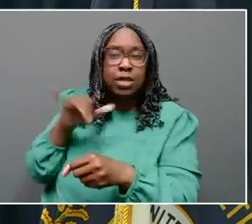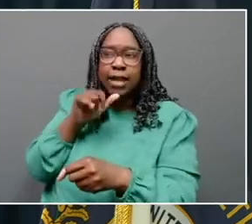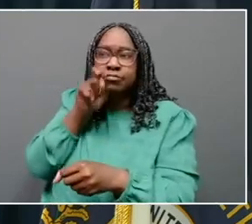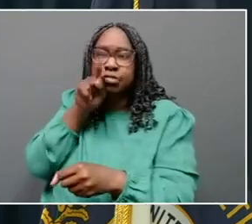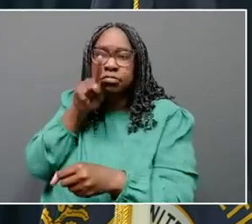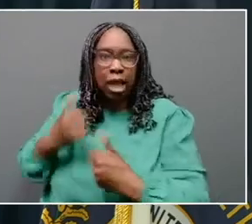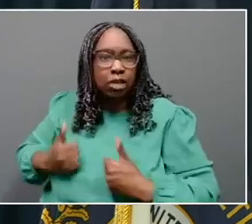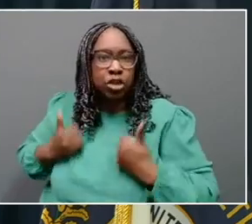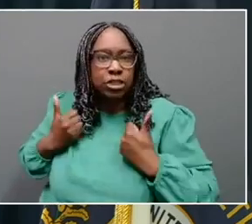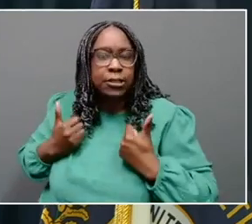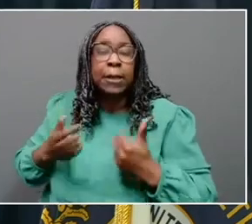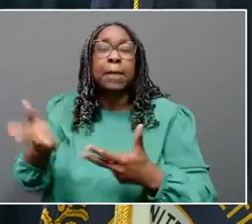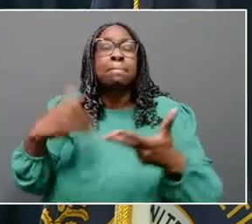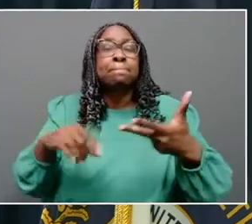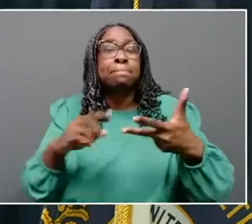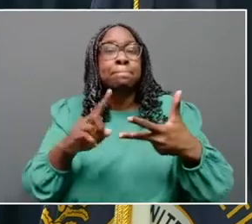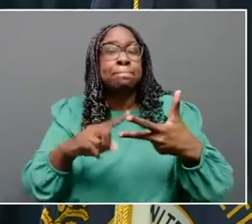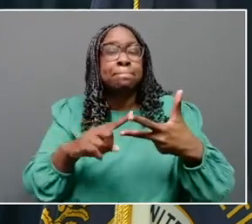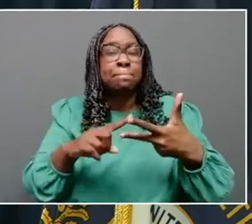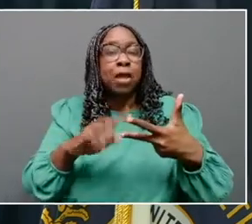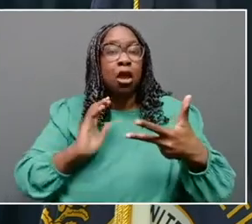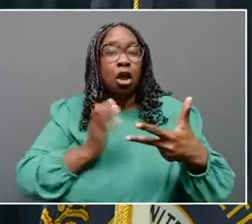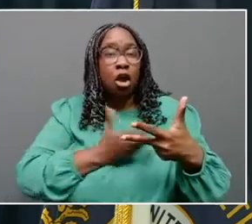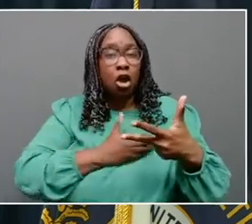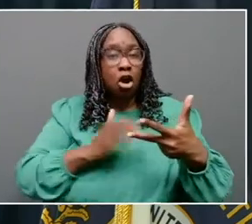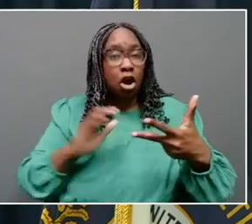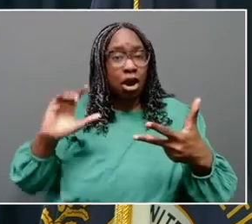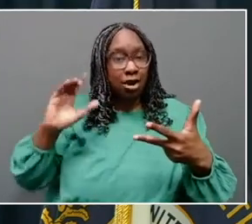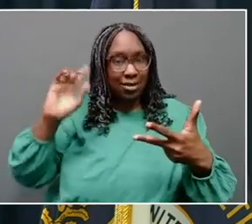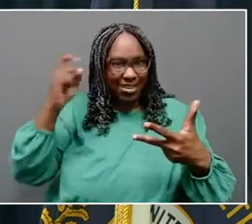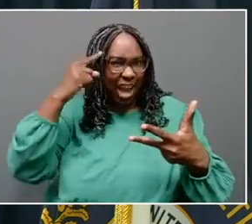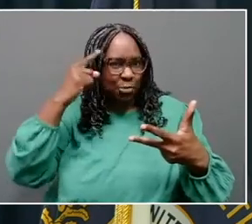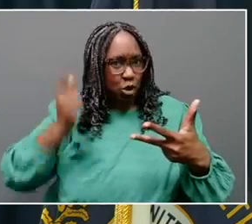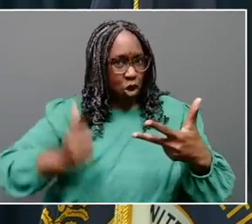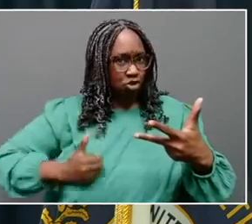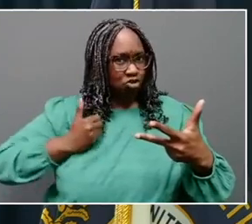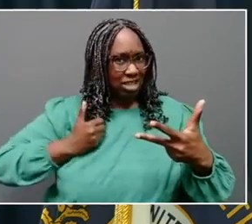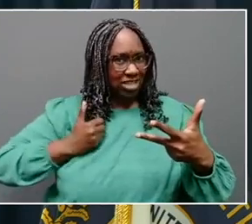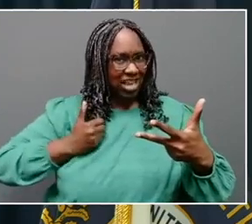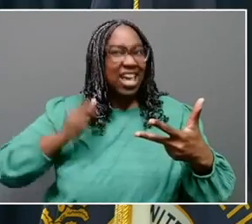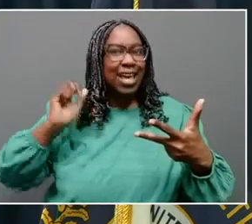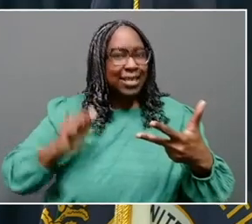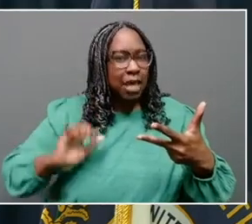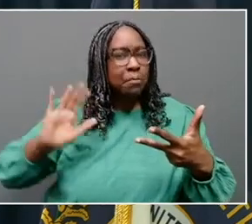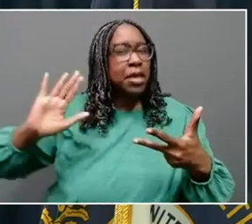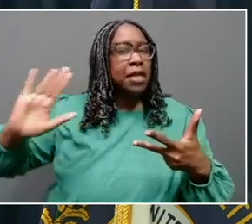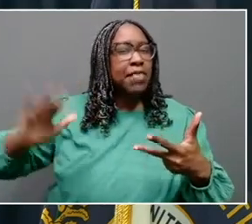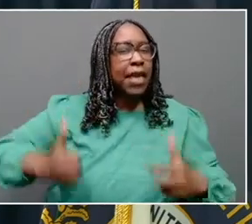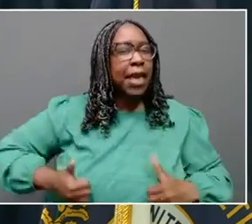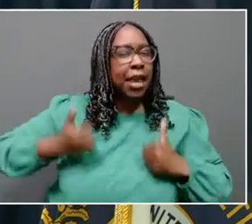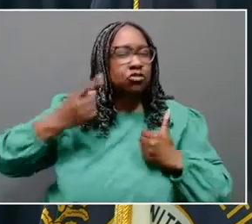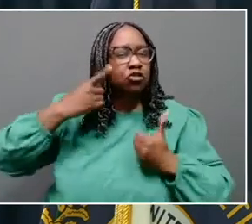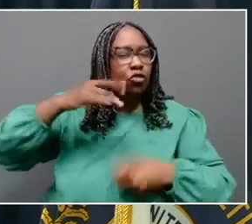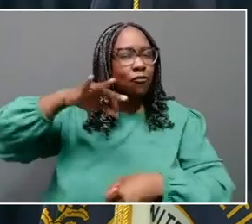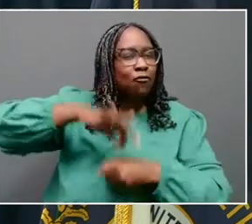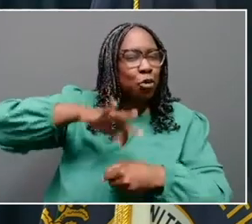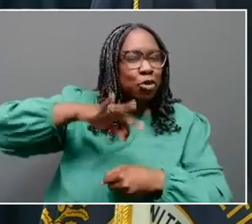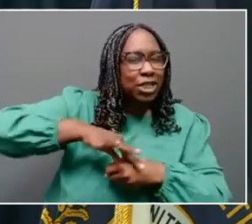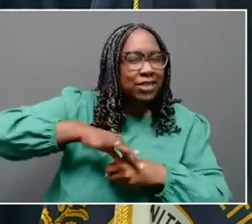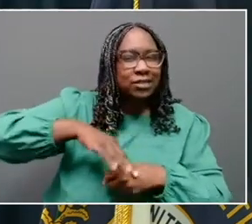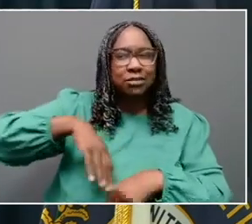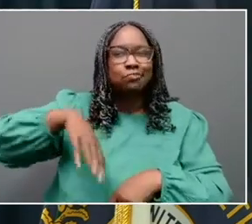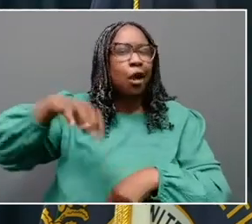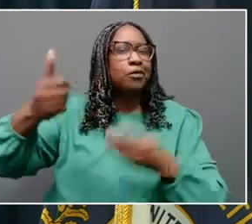can use our capitol address as an address of record, not just on the voter rolls, which are public, but on other public records as